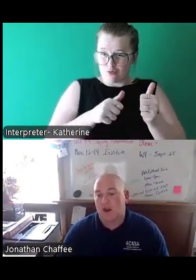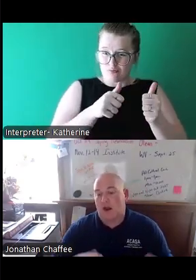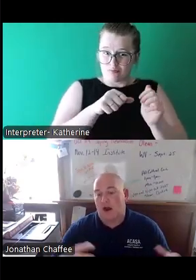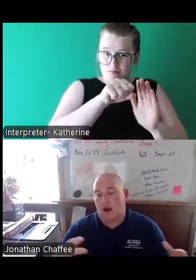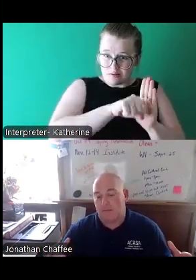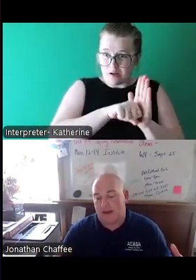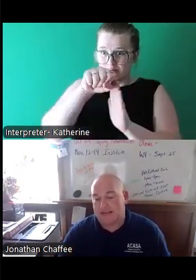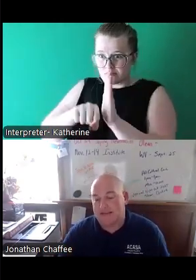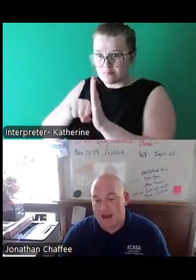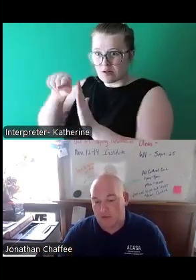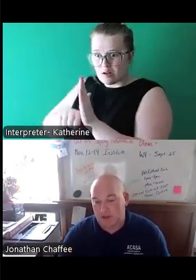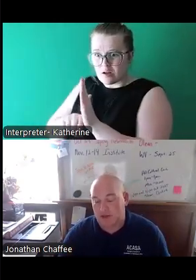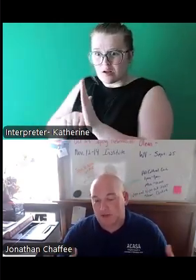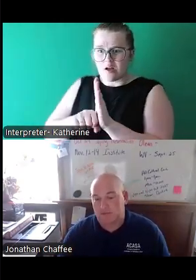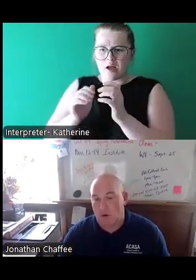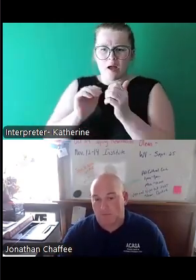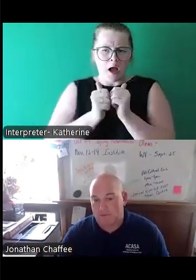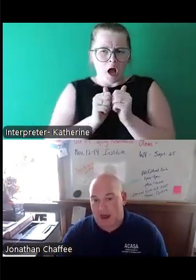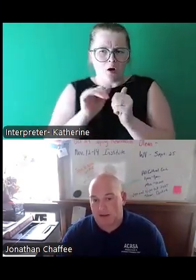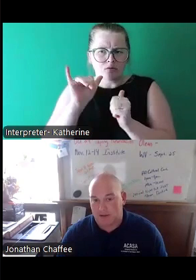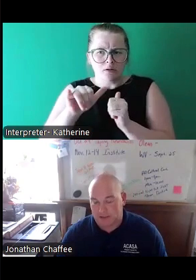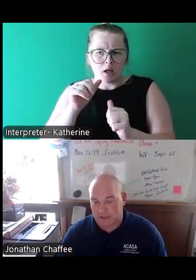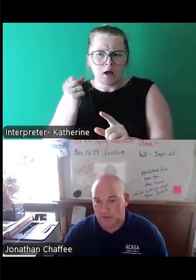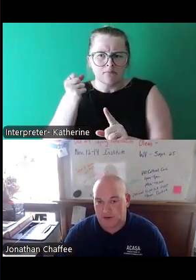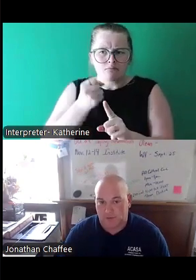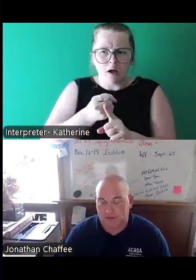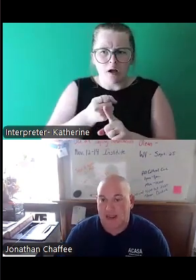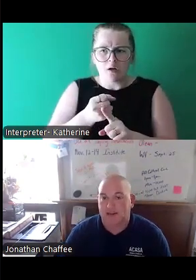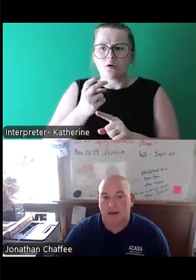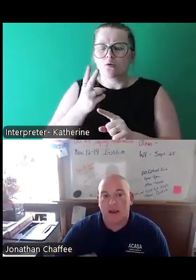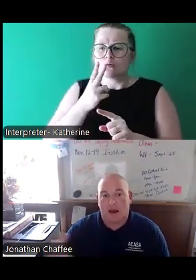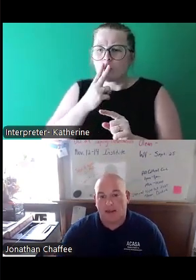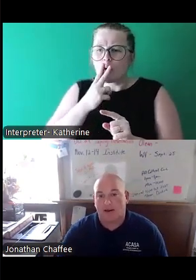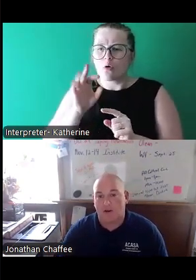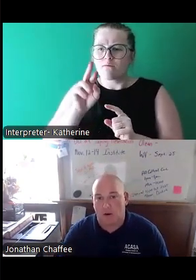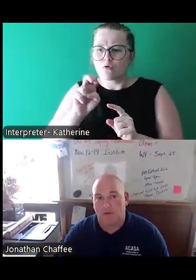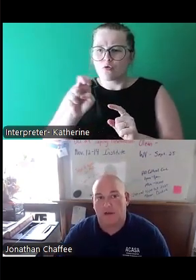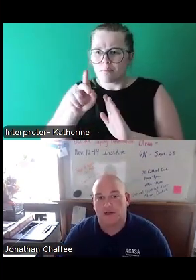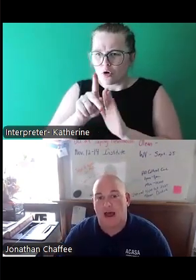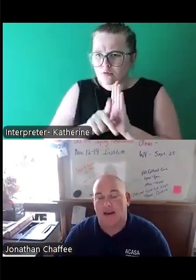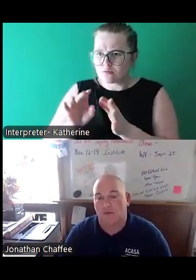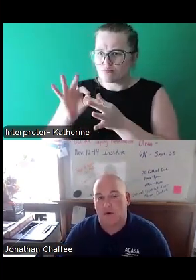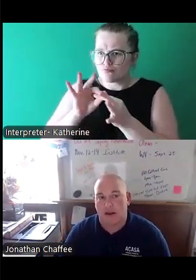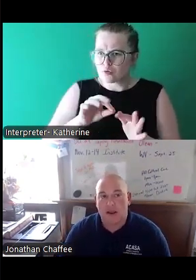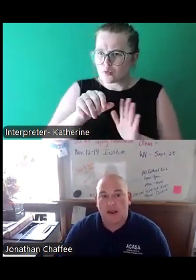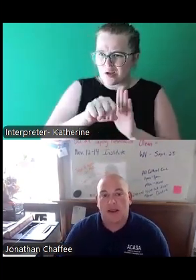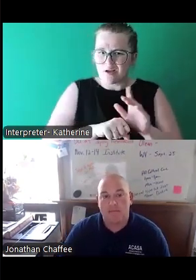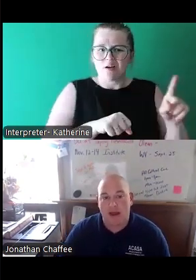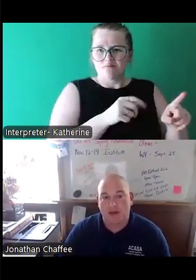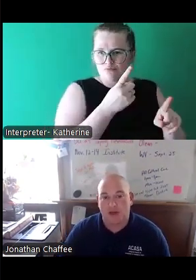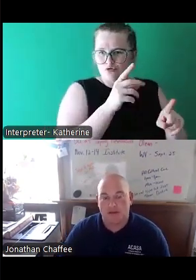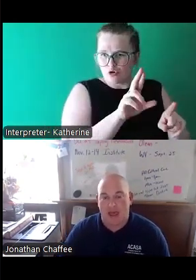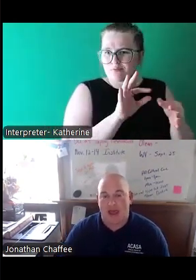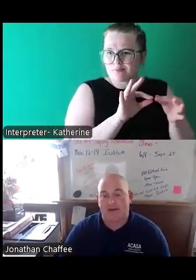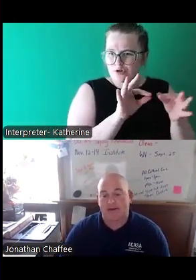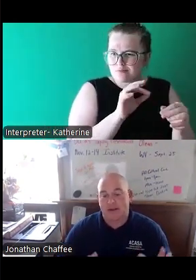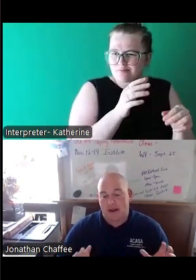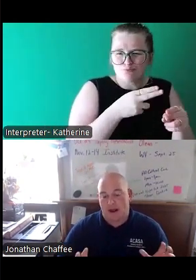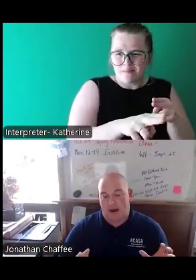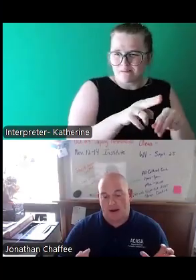already established smoke-free policies for different states? And Dr. Peppone touched on it when he mentioned